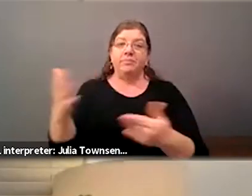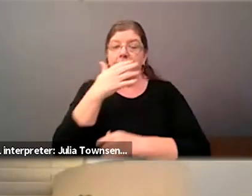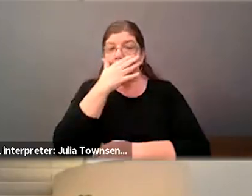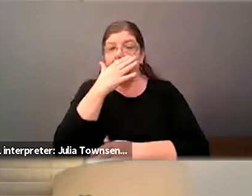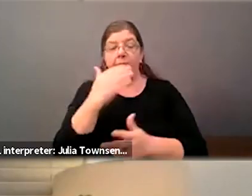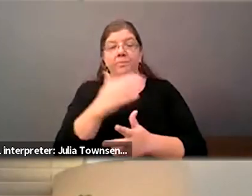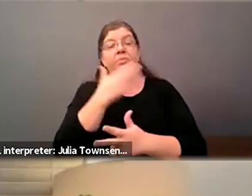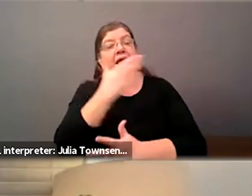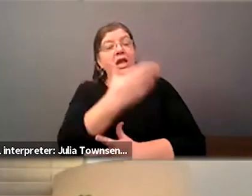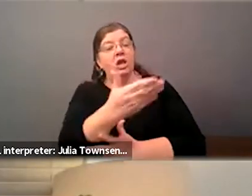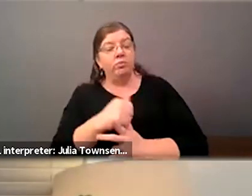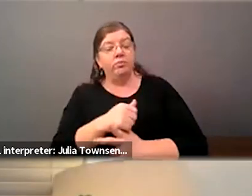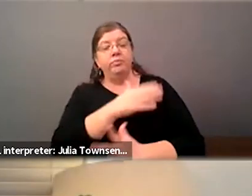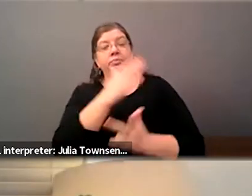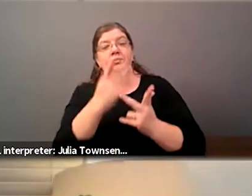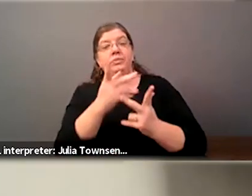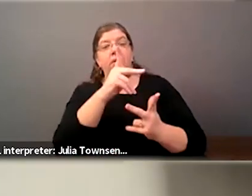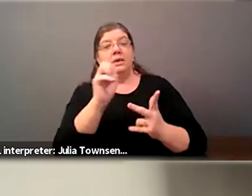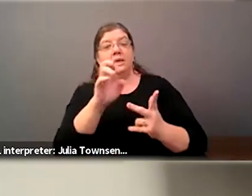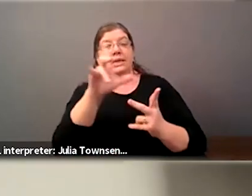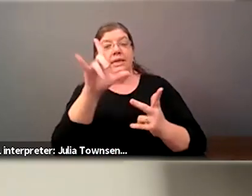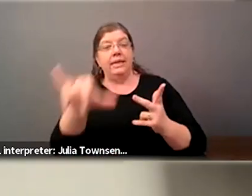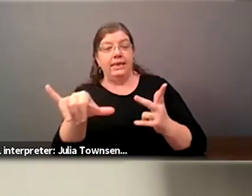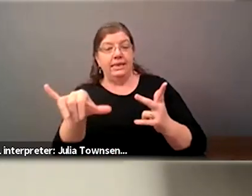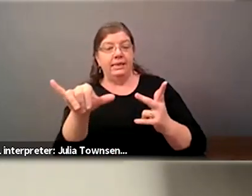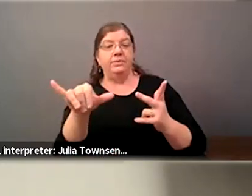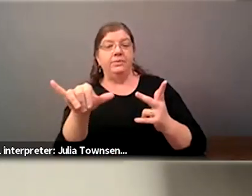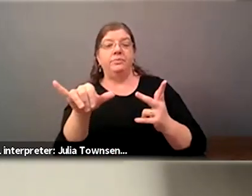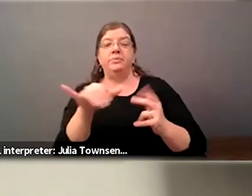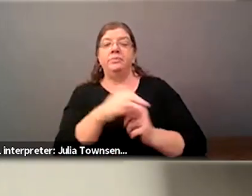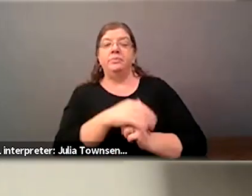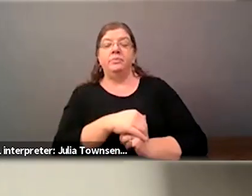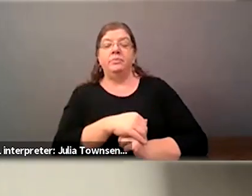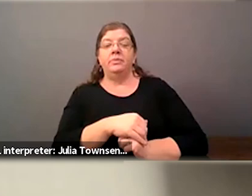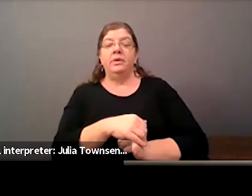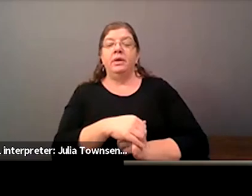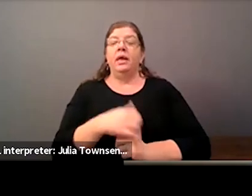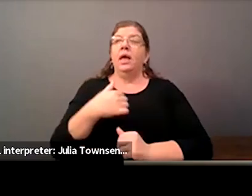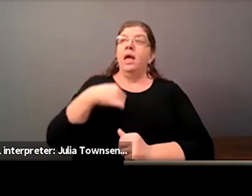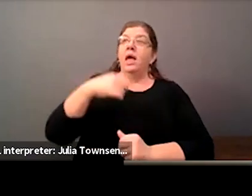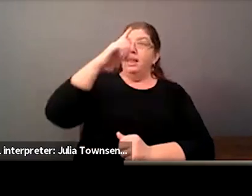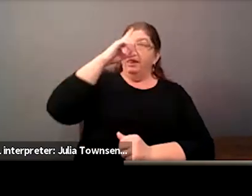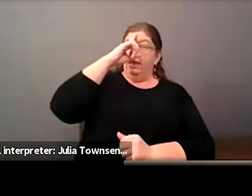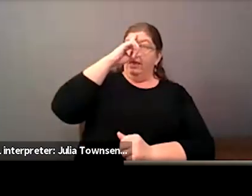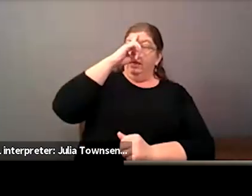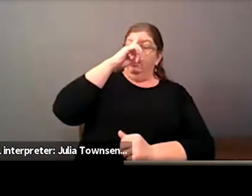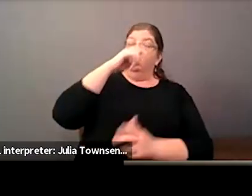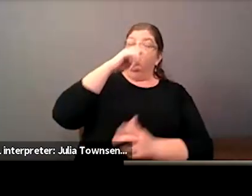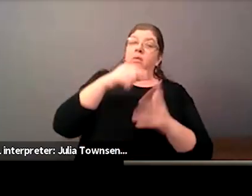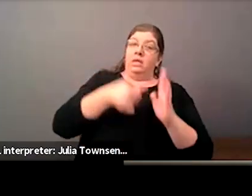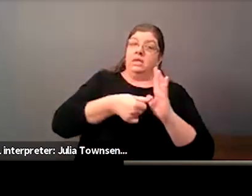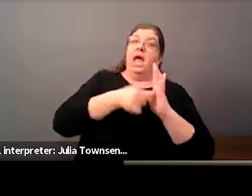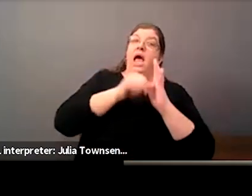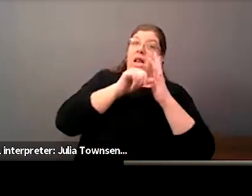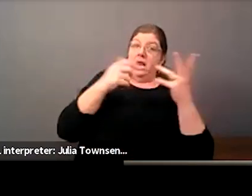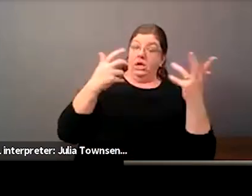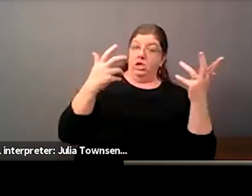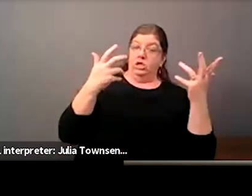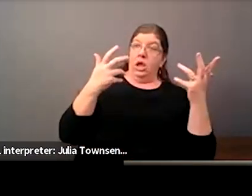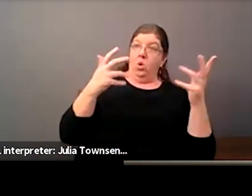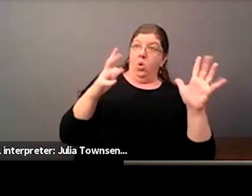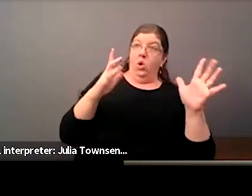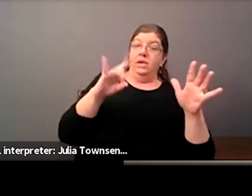bradley thank you and kelly i think in addition to highlighting as i already did the